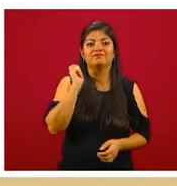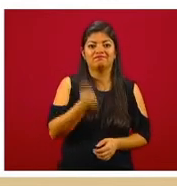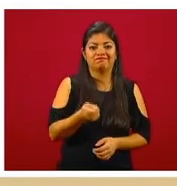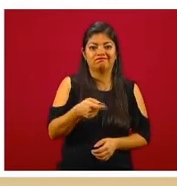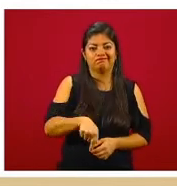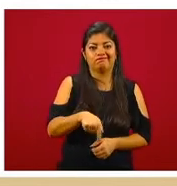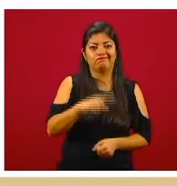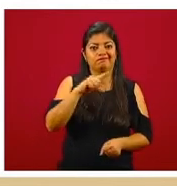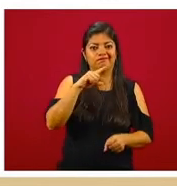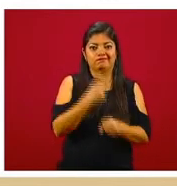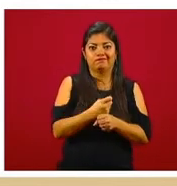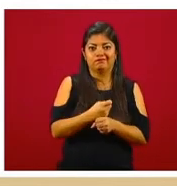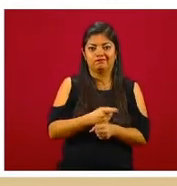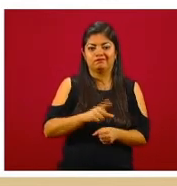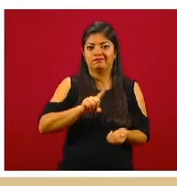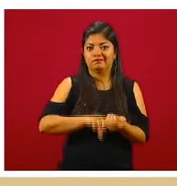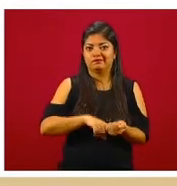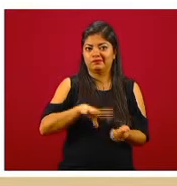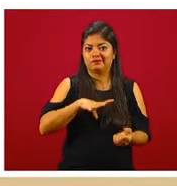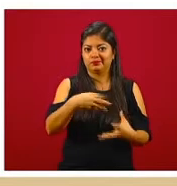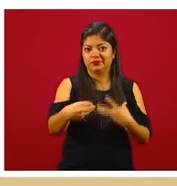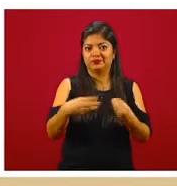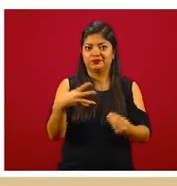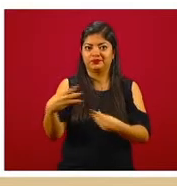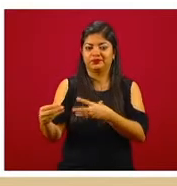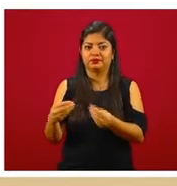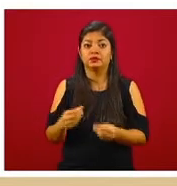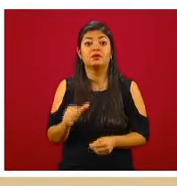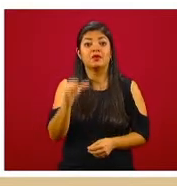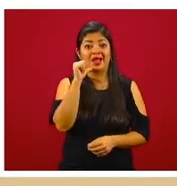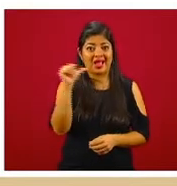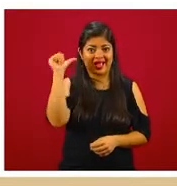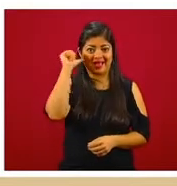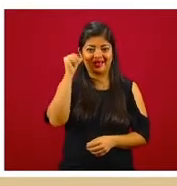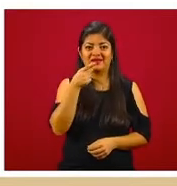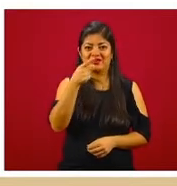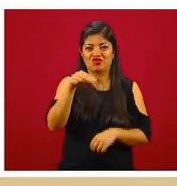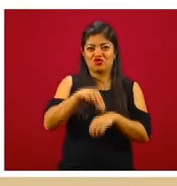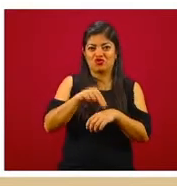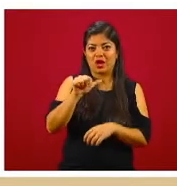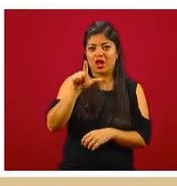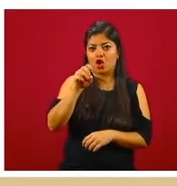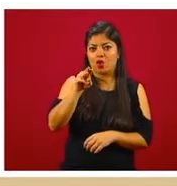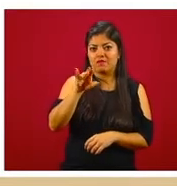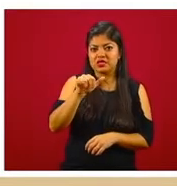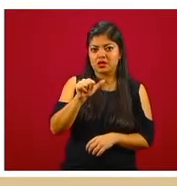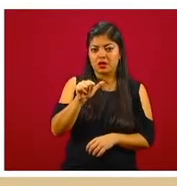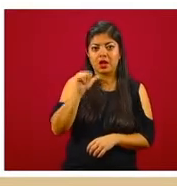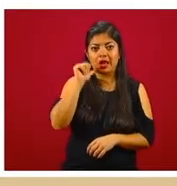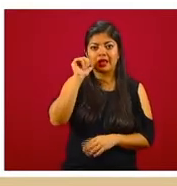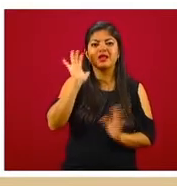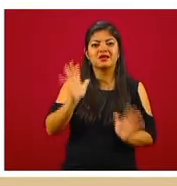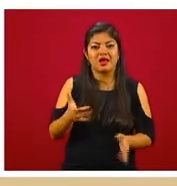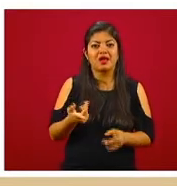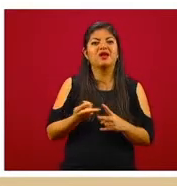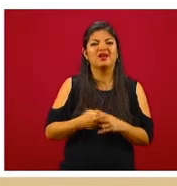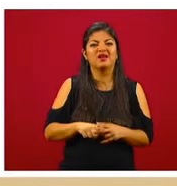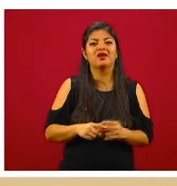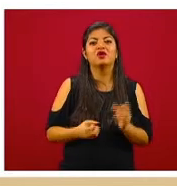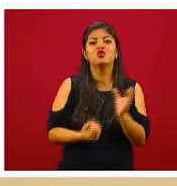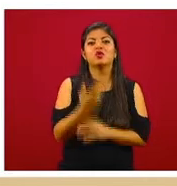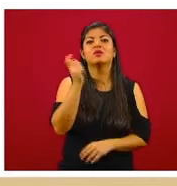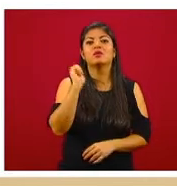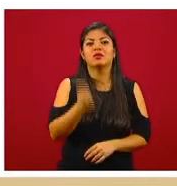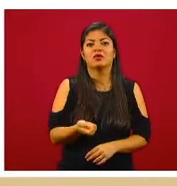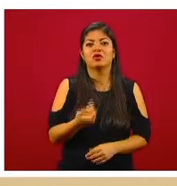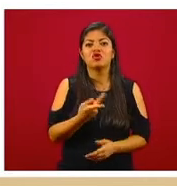más in which we acknowledge con Mexico intensa City transmisión. with Y desde ayer, lo comentó el doctor the Alomía, highest hemos transmission incorporado rates. este sistema de And doble yesterday, Dr.